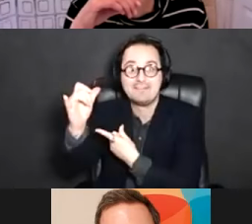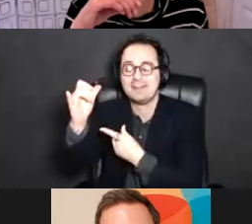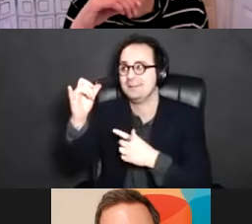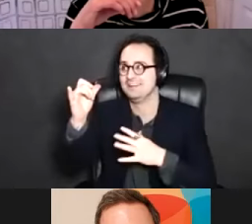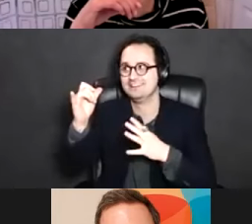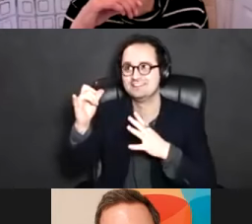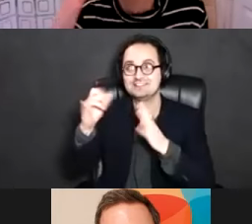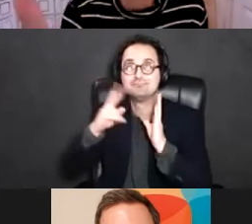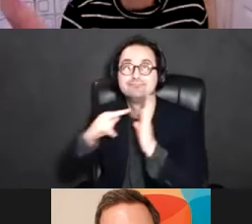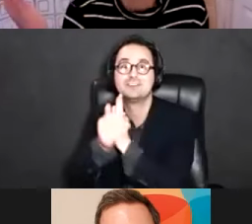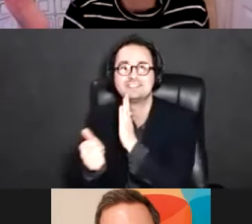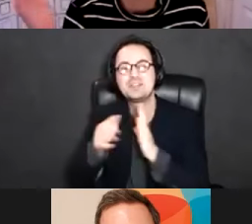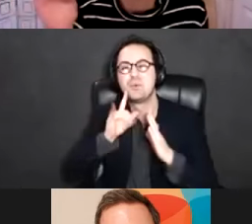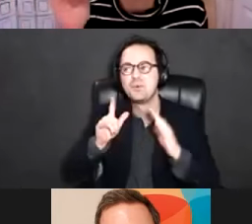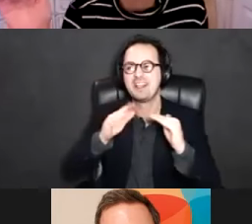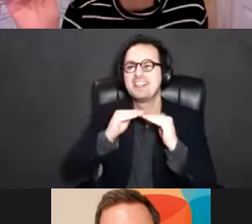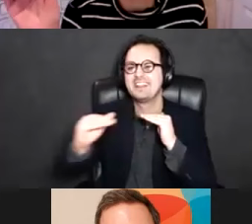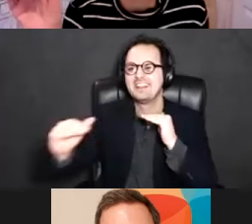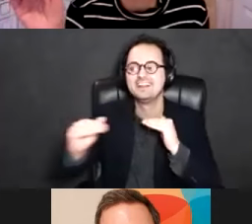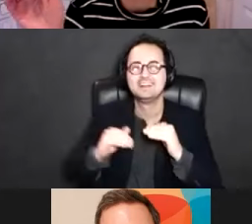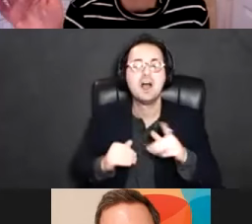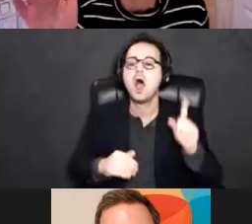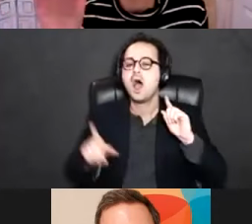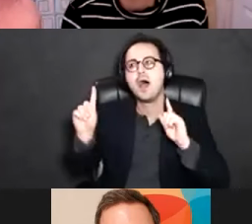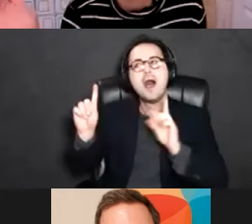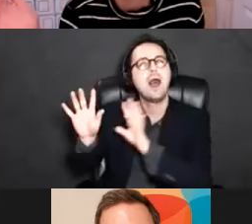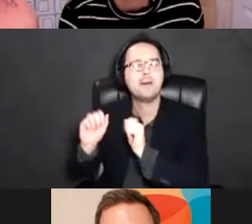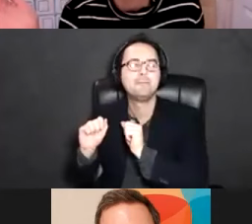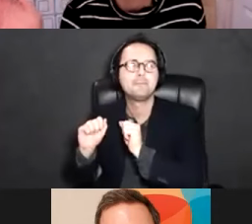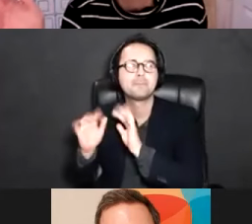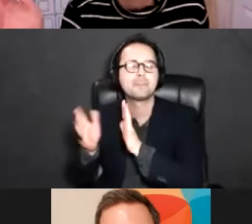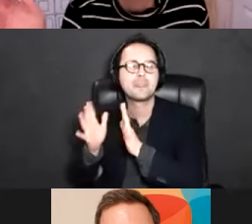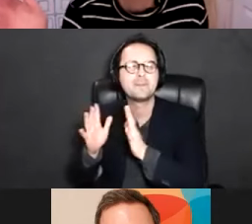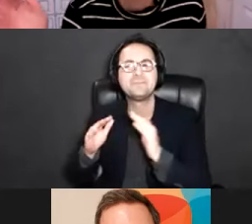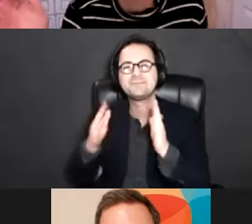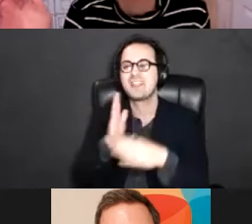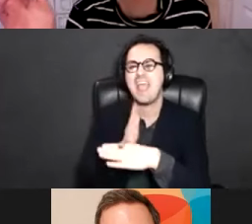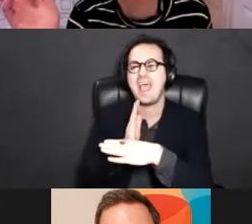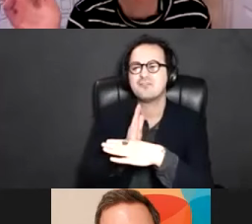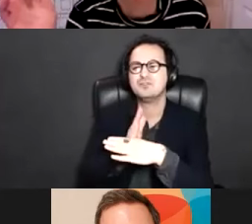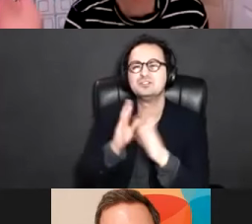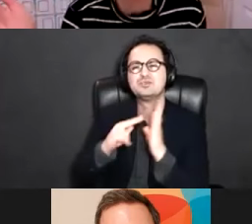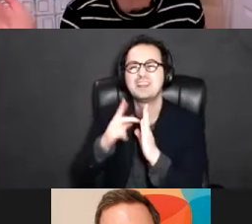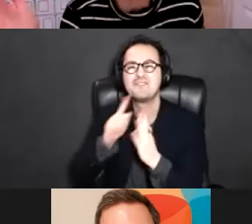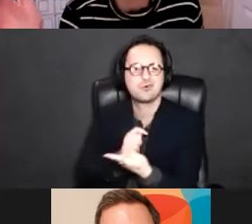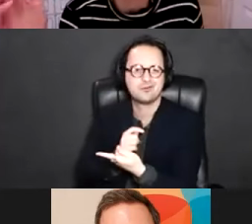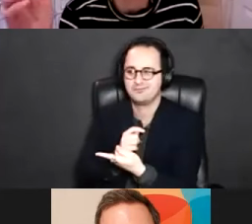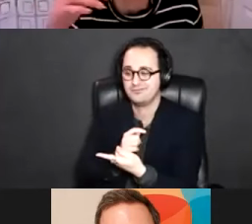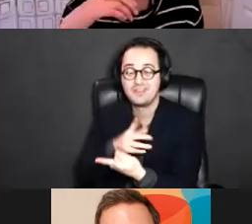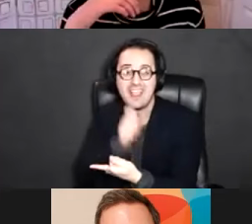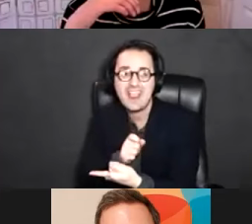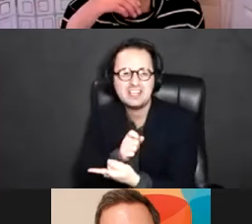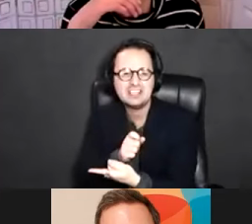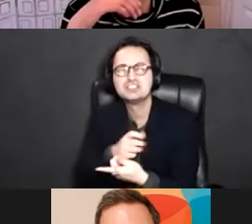flatten off. And no, but flatten on the on like average level of reading for age,